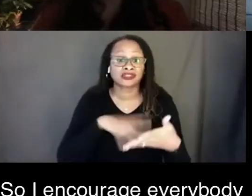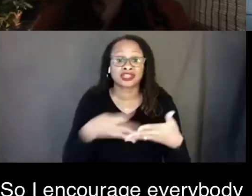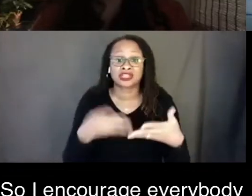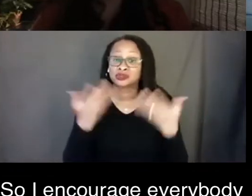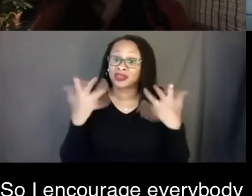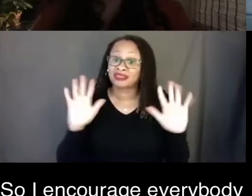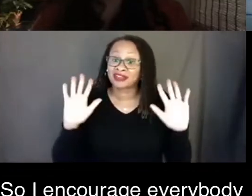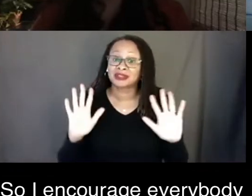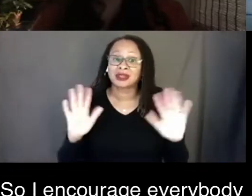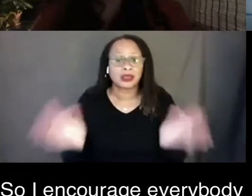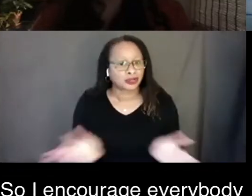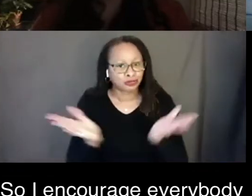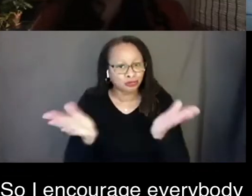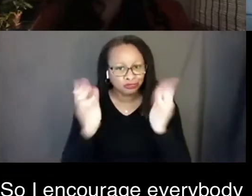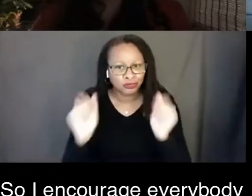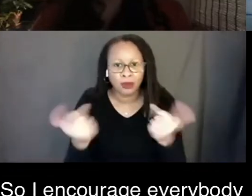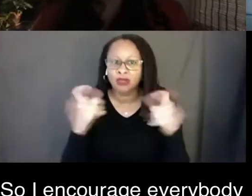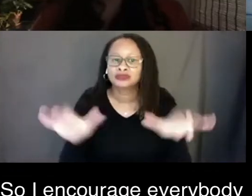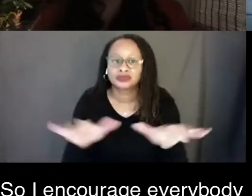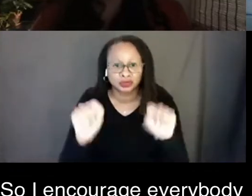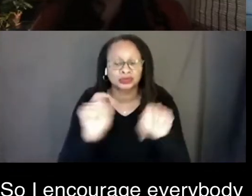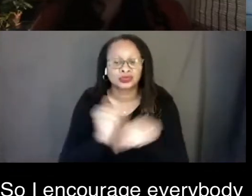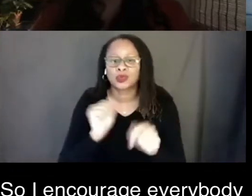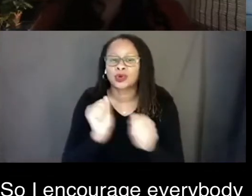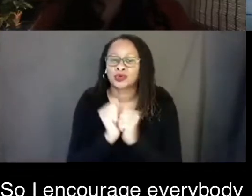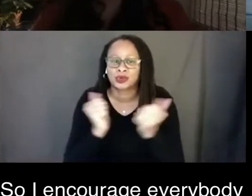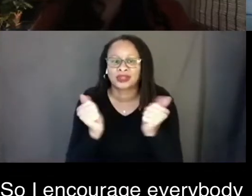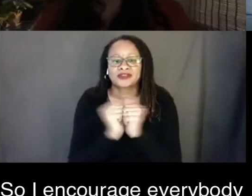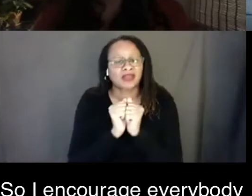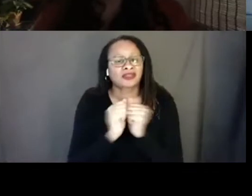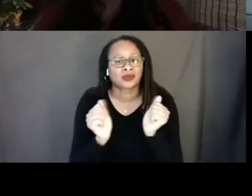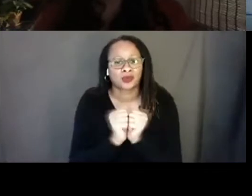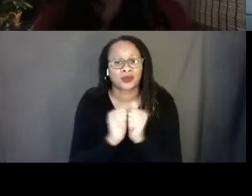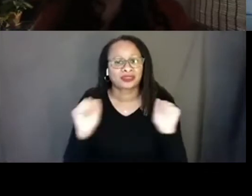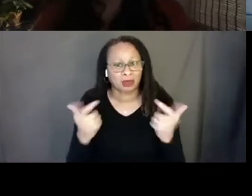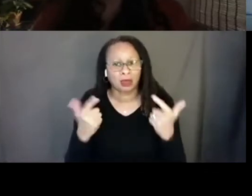I encourage everybody to work together for sure.